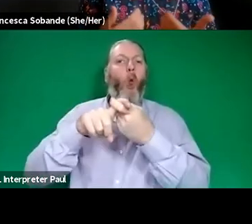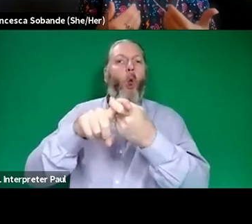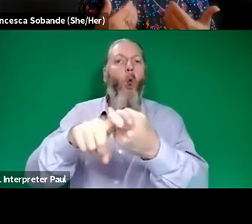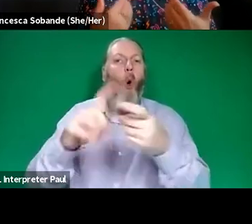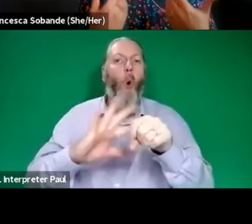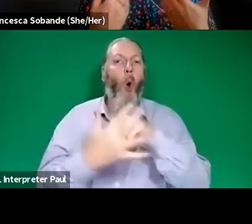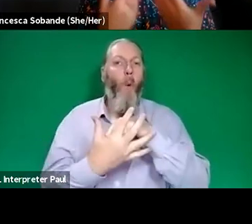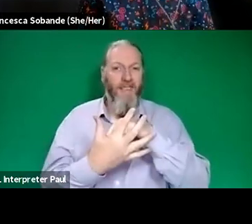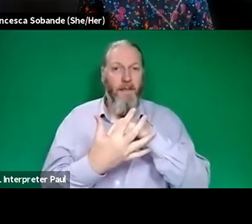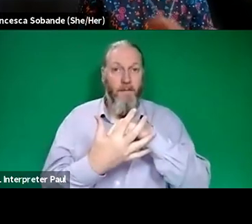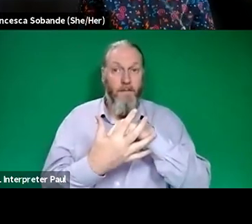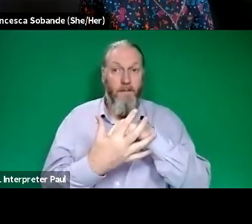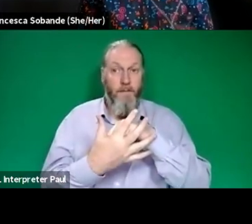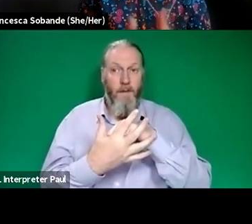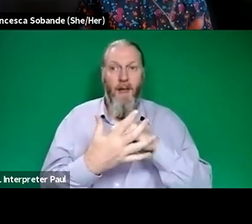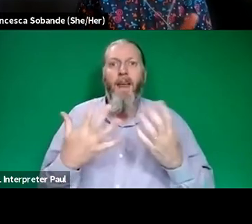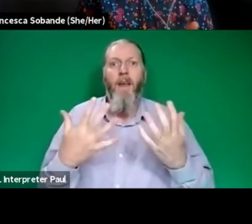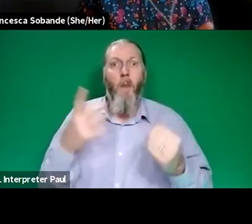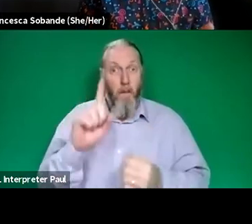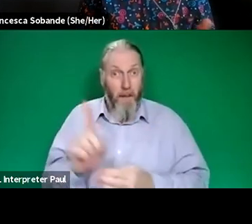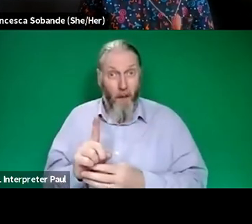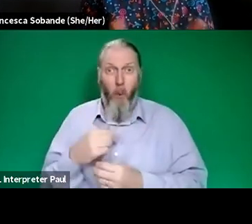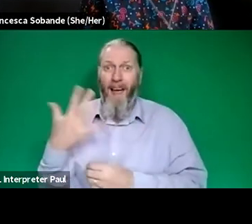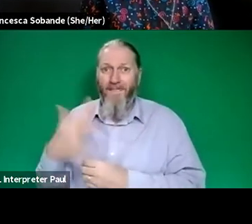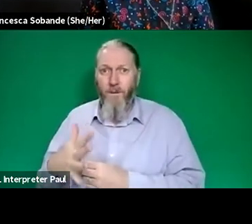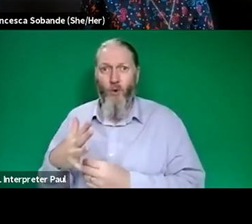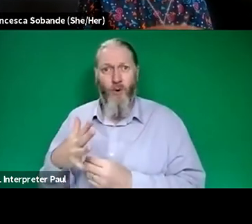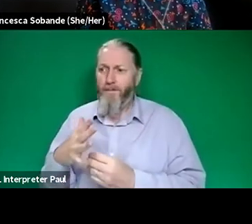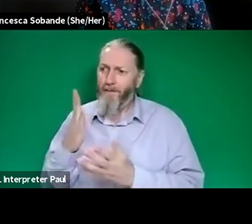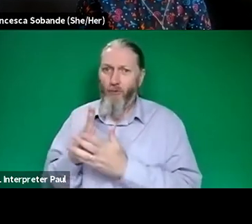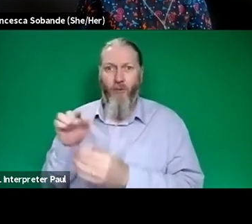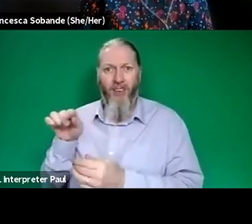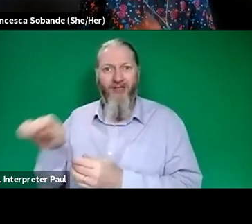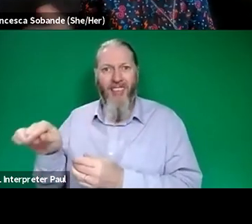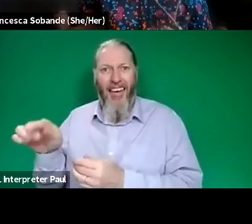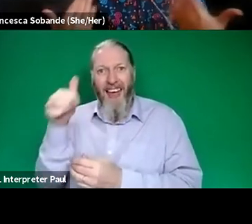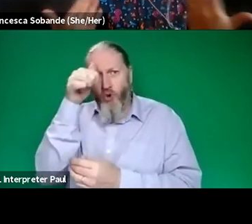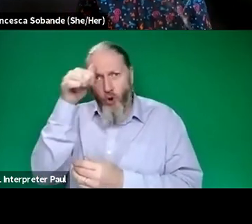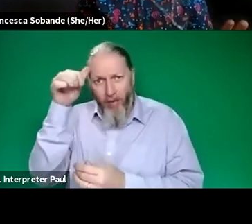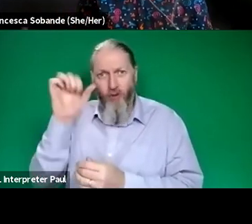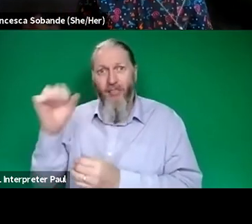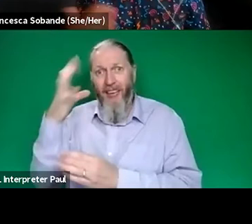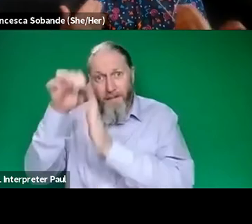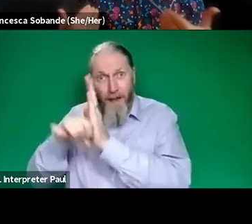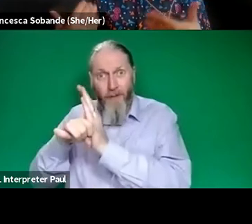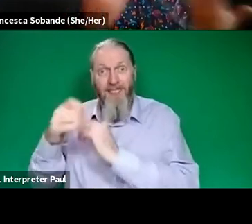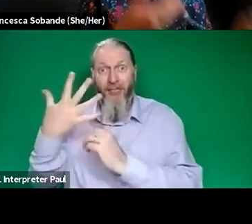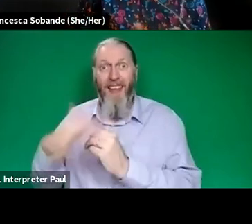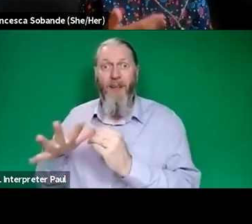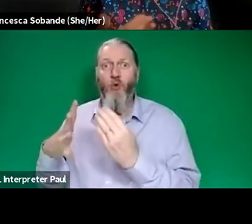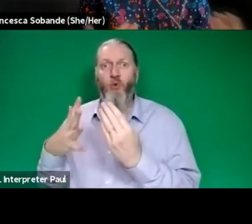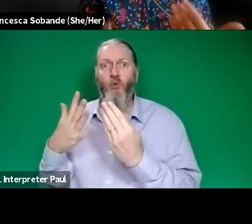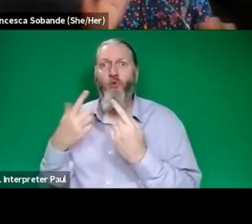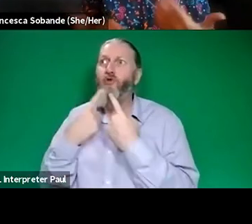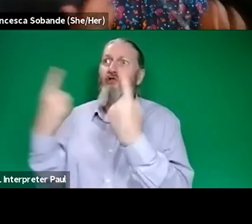push and share their experiences, share their knowledge because of the denial of the fact that this was even a thing, you know.